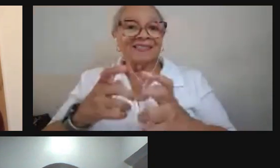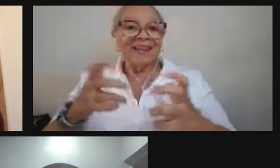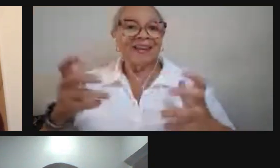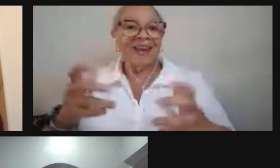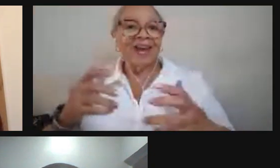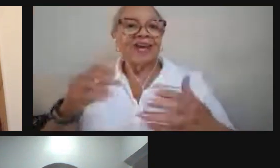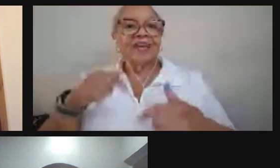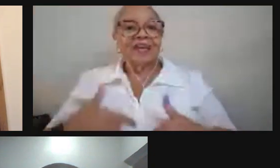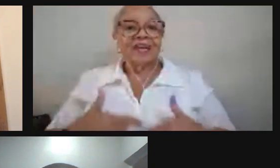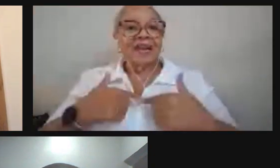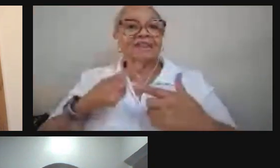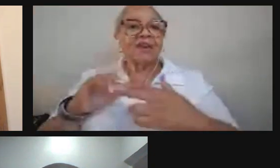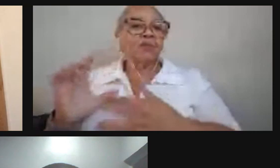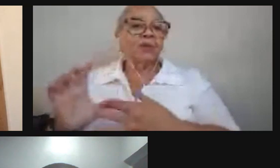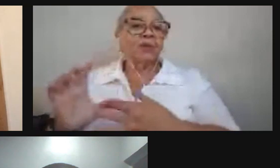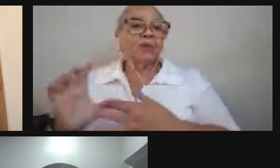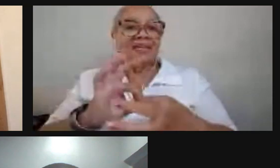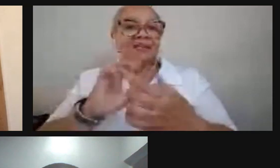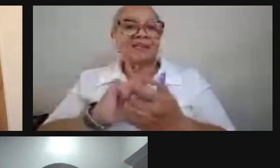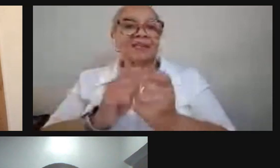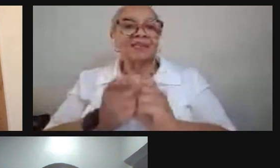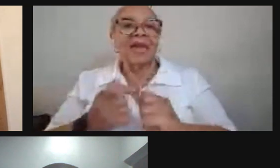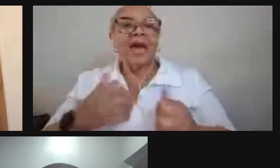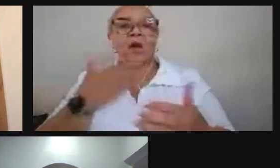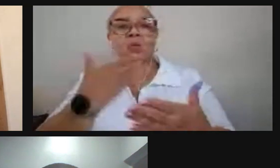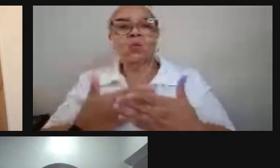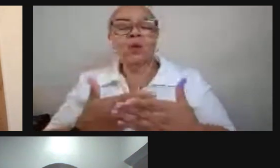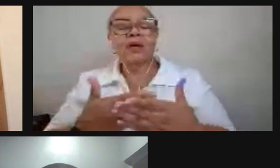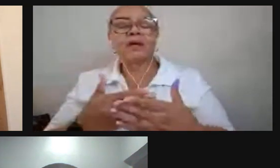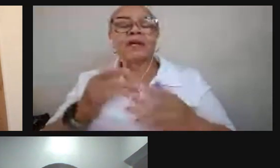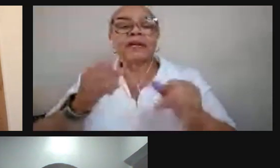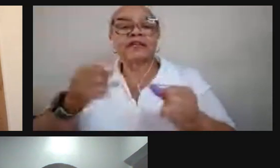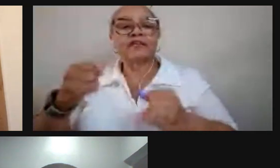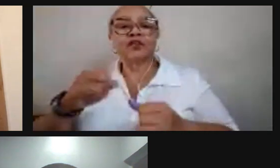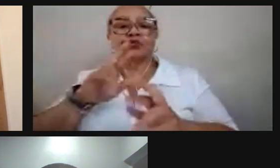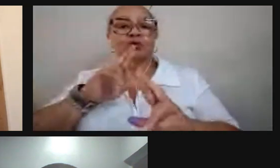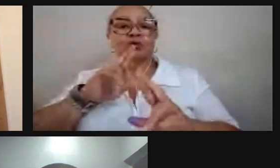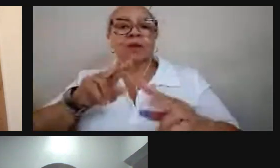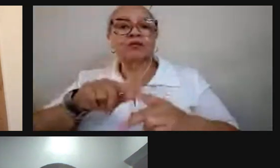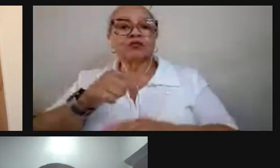changes to how well individuals respond to vaccine. So